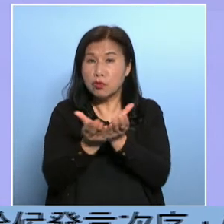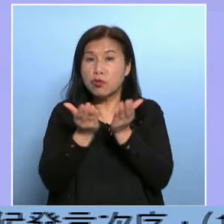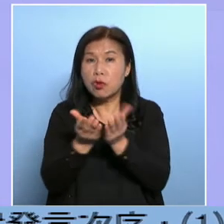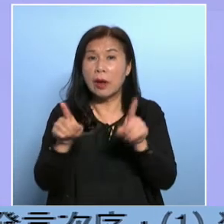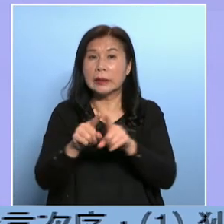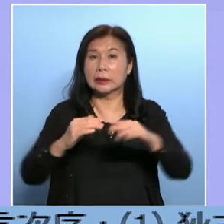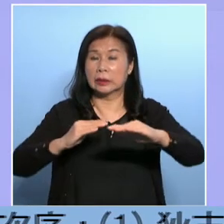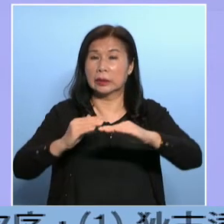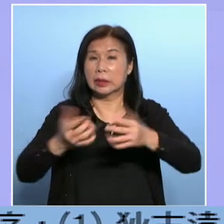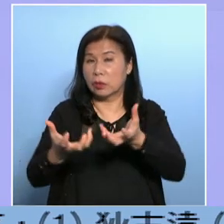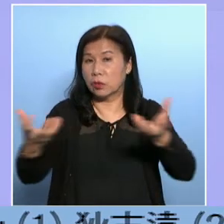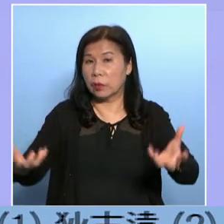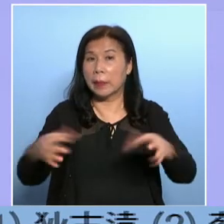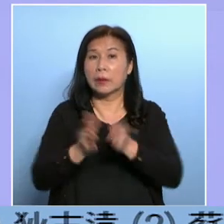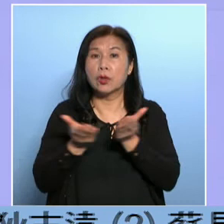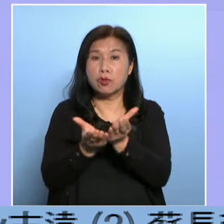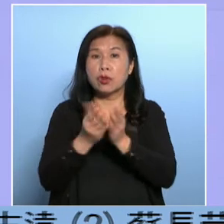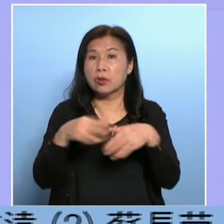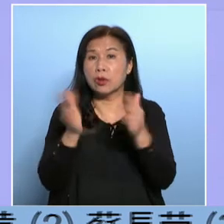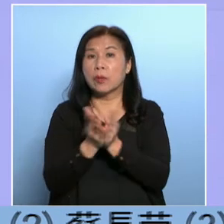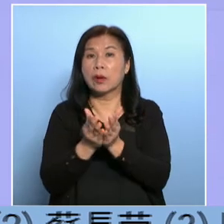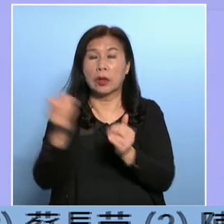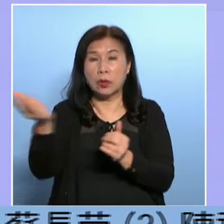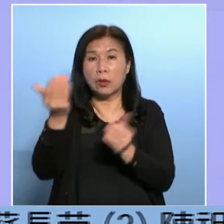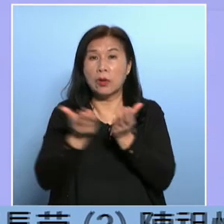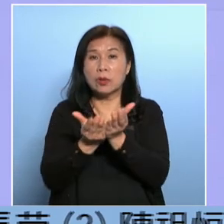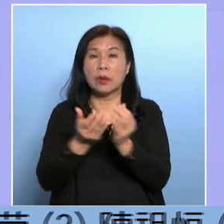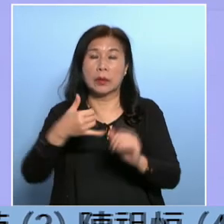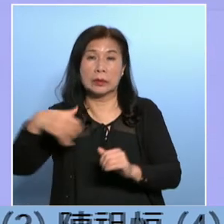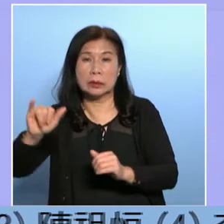some people prefer suggest using cruise boats.